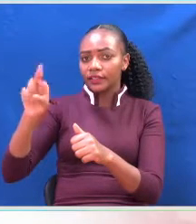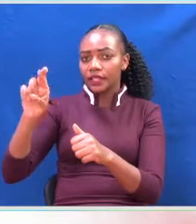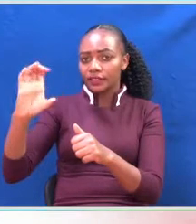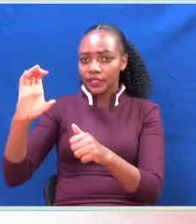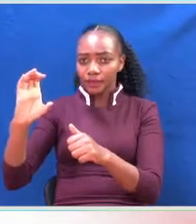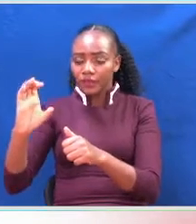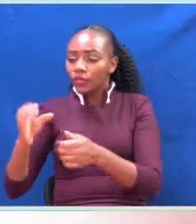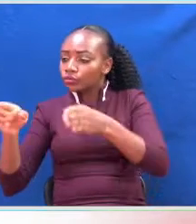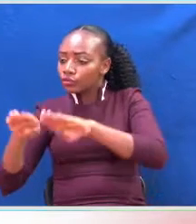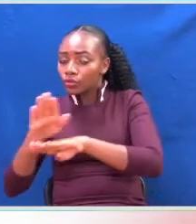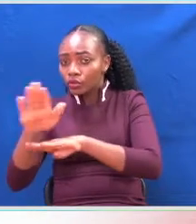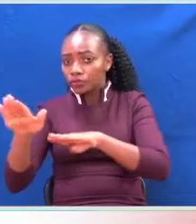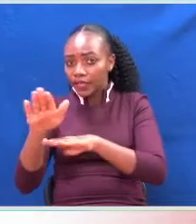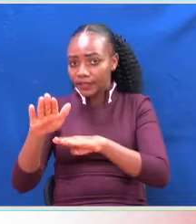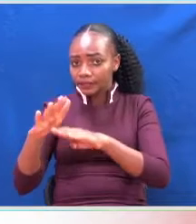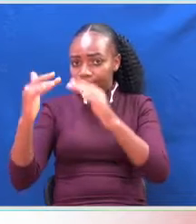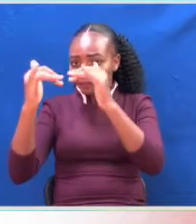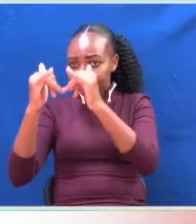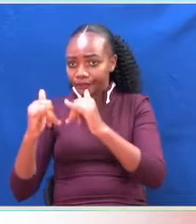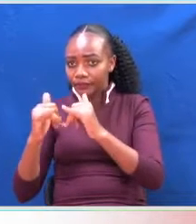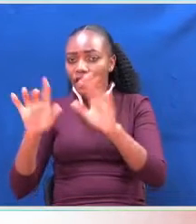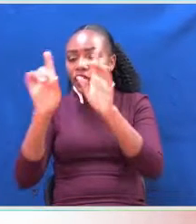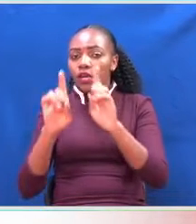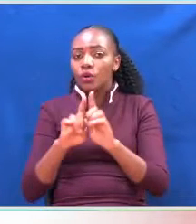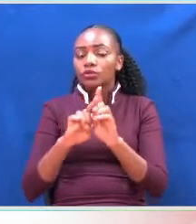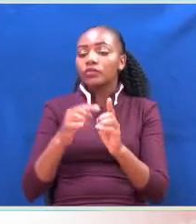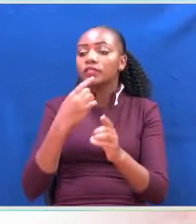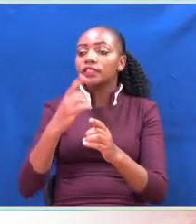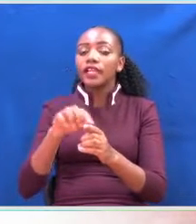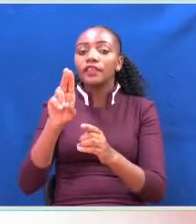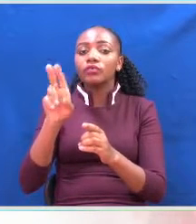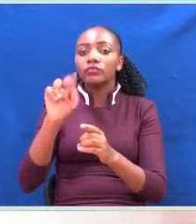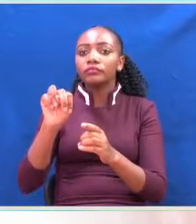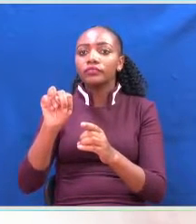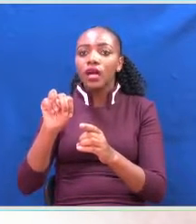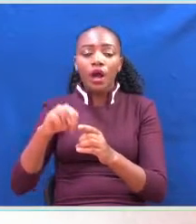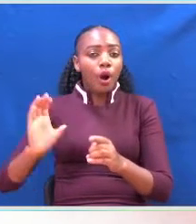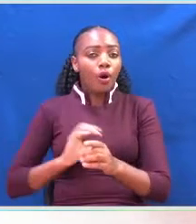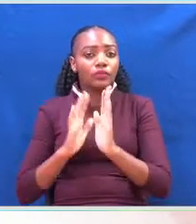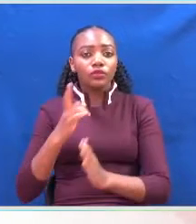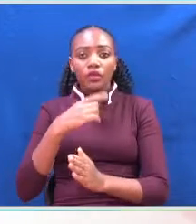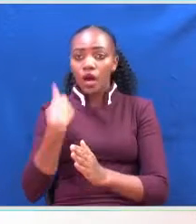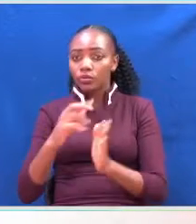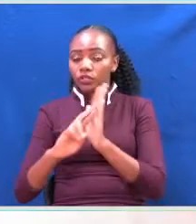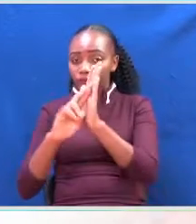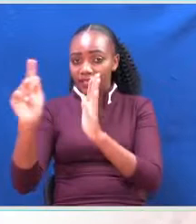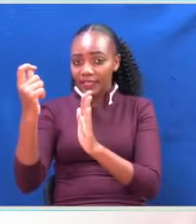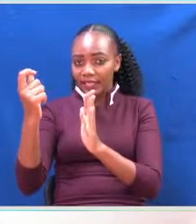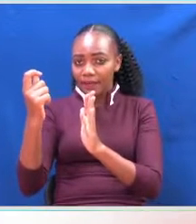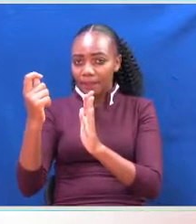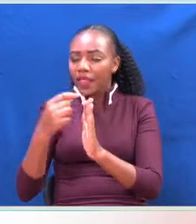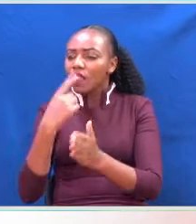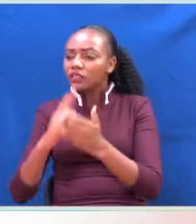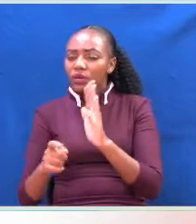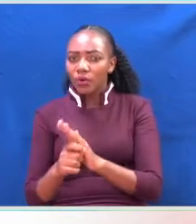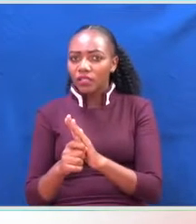refugee camps. Interior Cabinet Secretary Fred Matiang'i told the United Nations High Commissioner representative to Kenya that there was